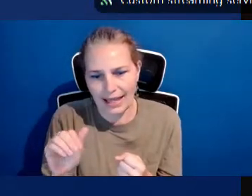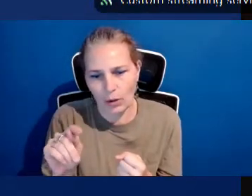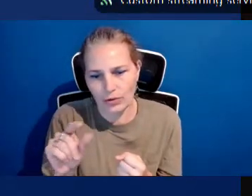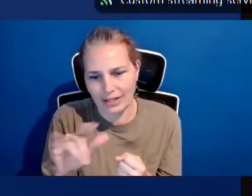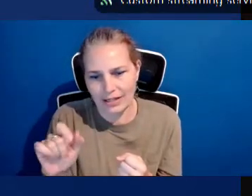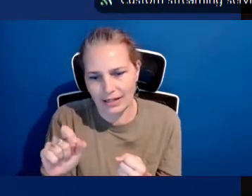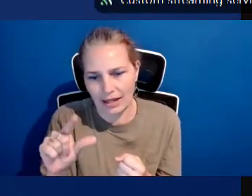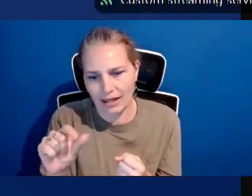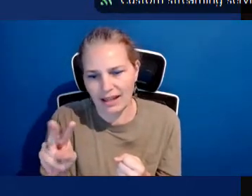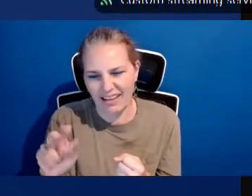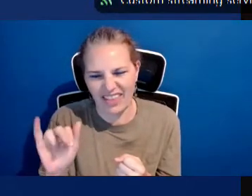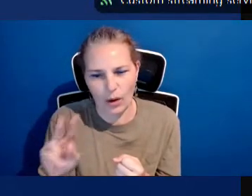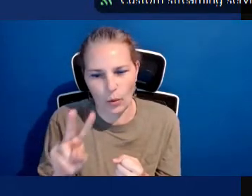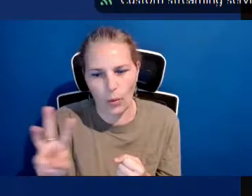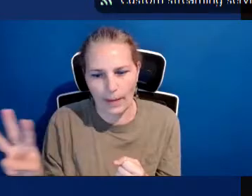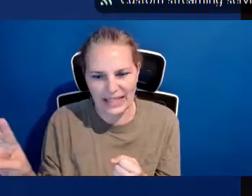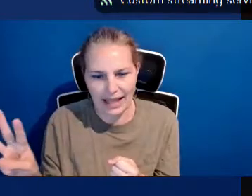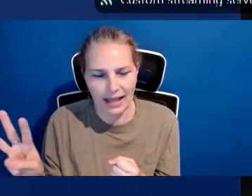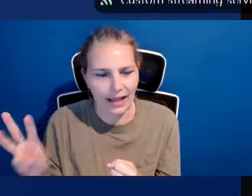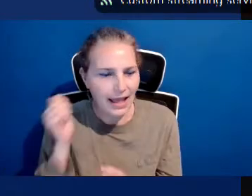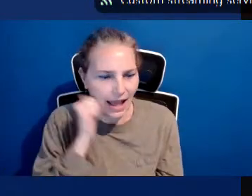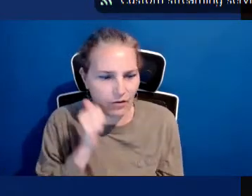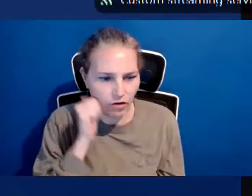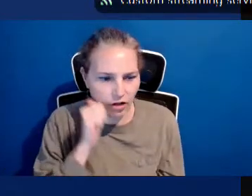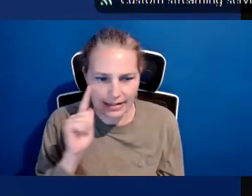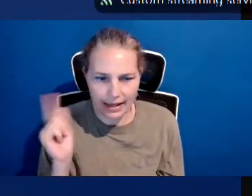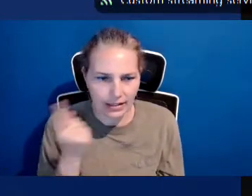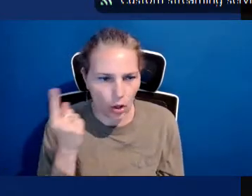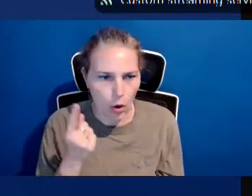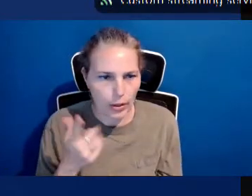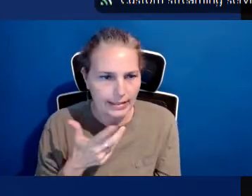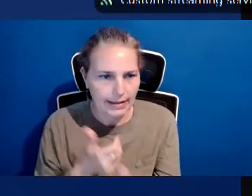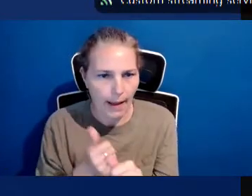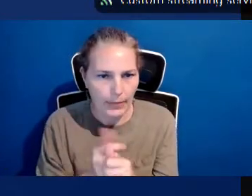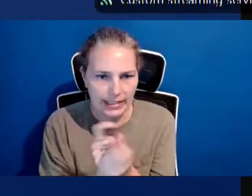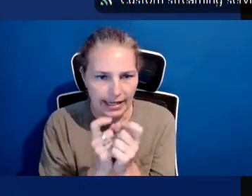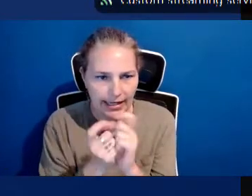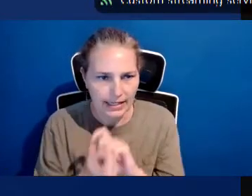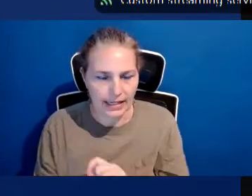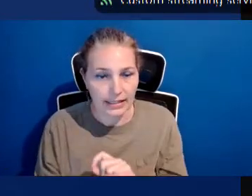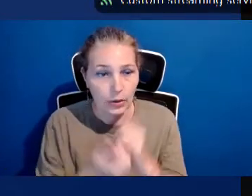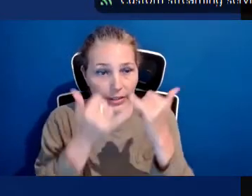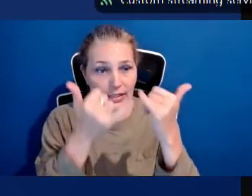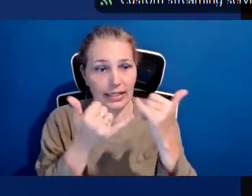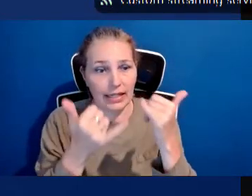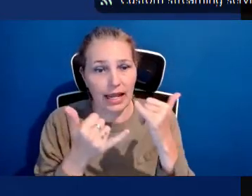updated several times a day each weekday. So looking at today's updates,